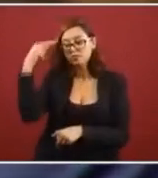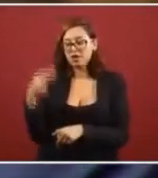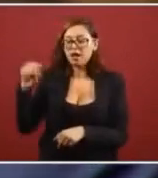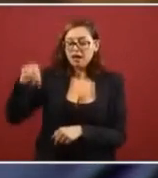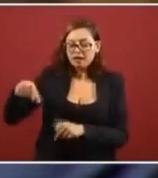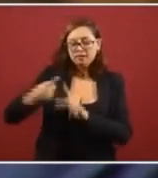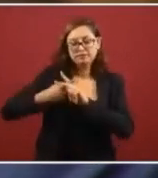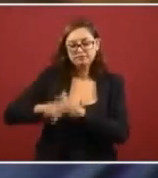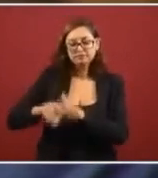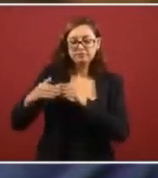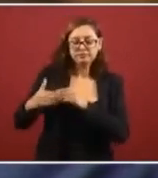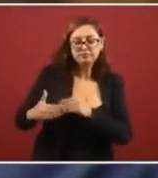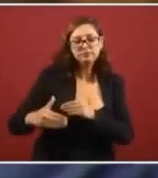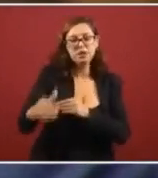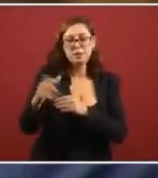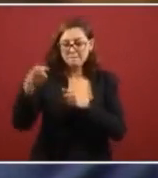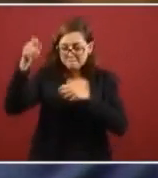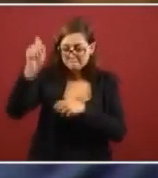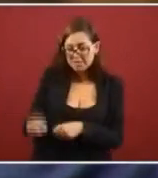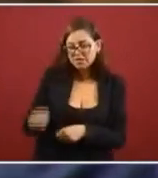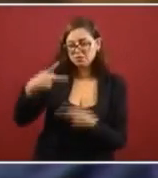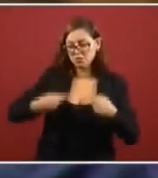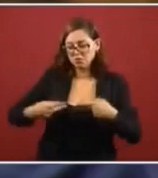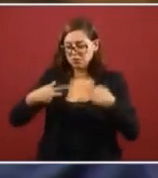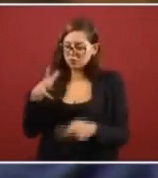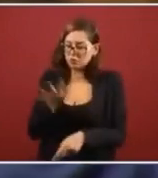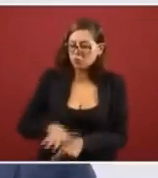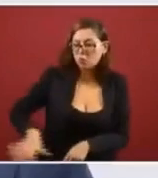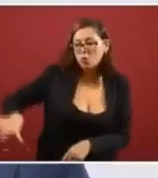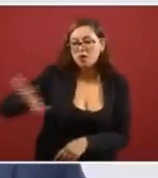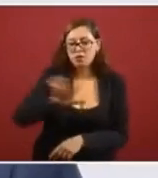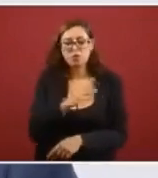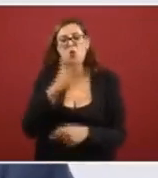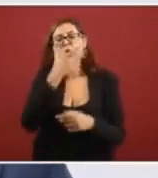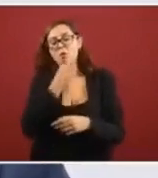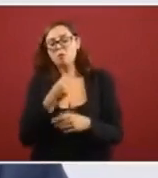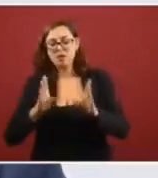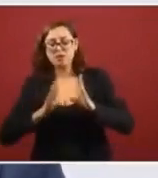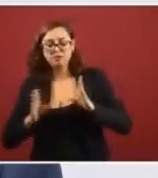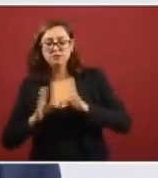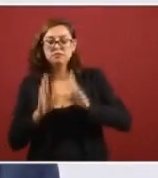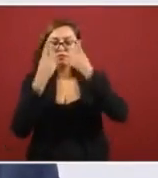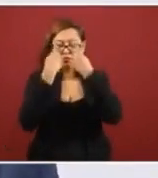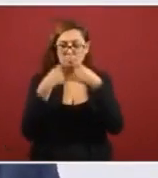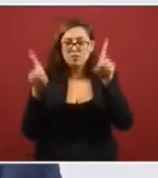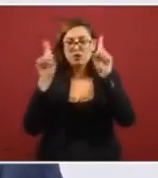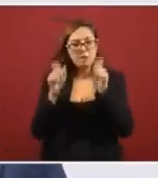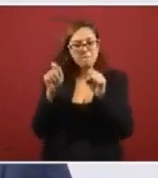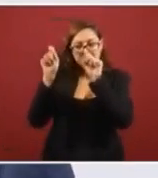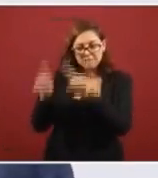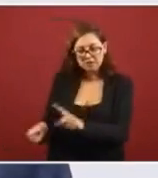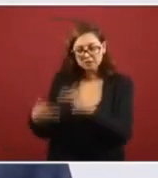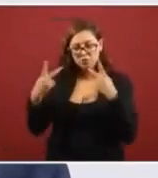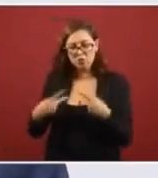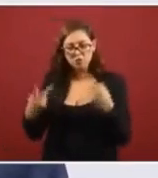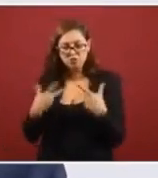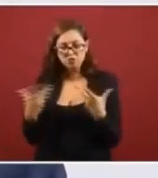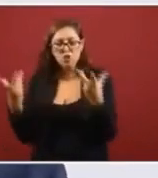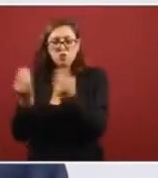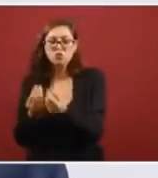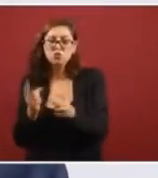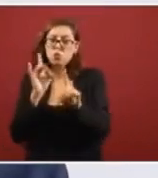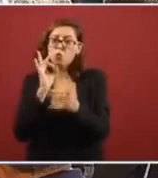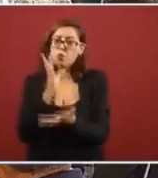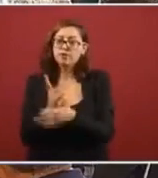a army that is from the people the Marines and the soldiers are people that have